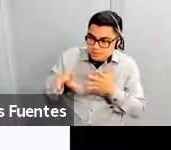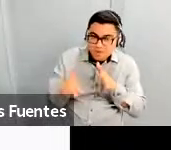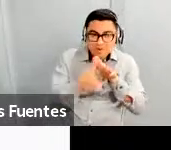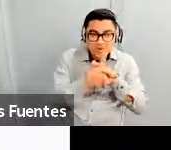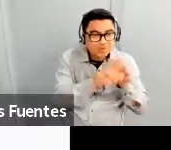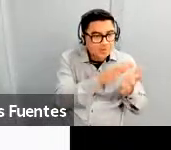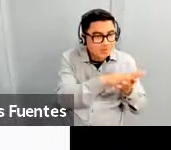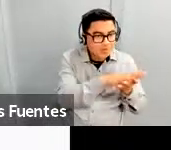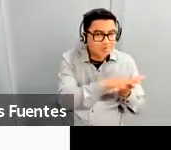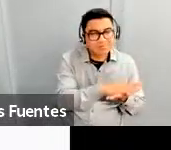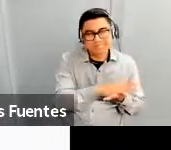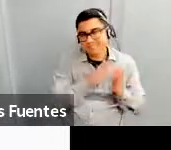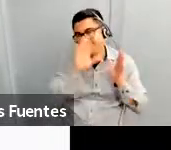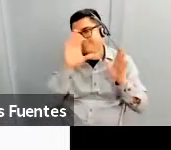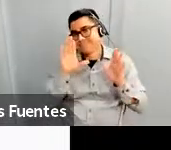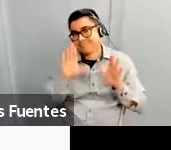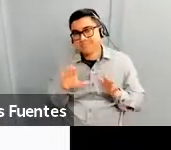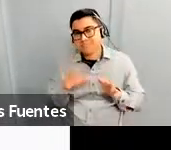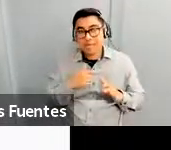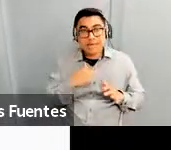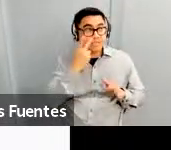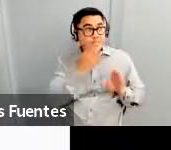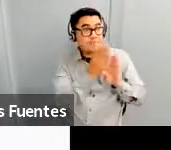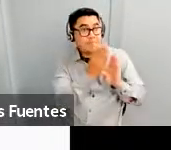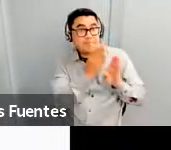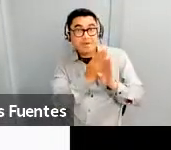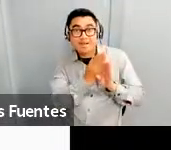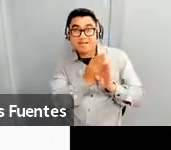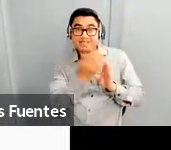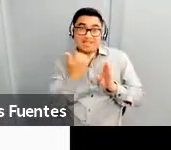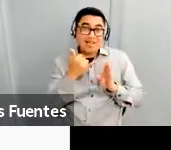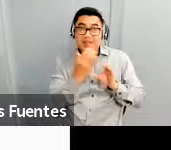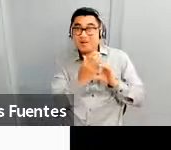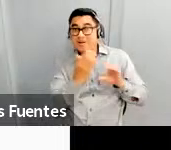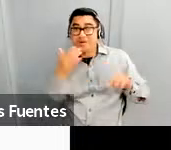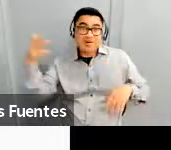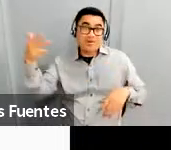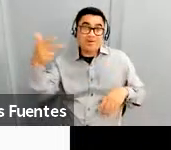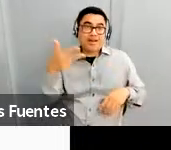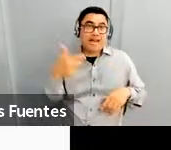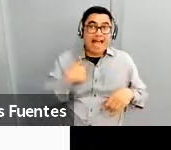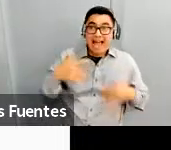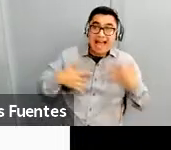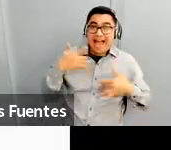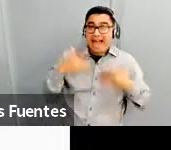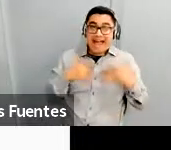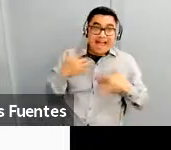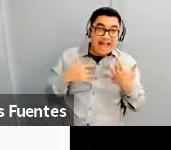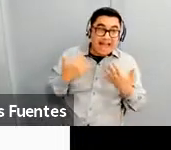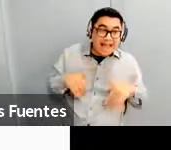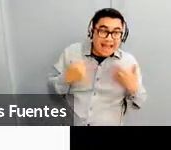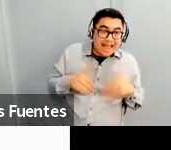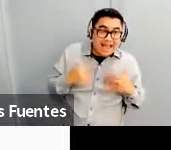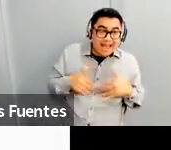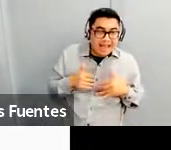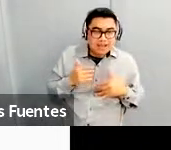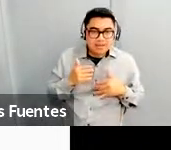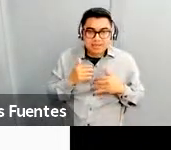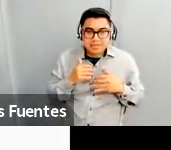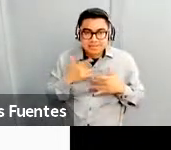campuses. And every time I see a bus driving around town, I get very excited. We're just so happy to